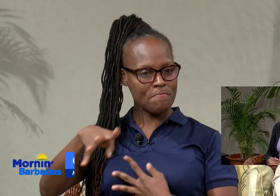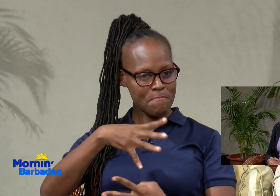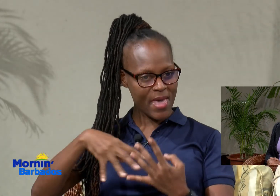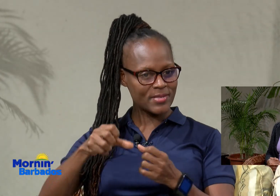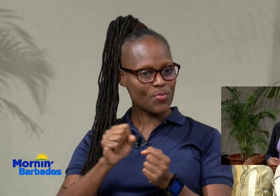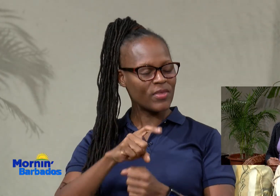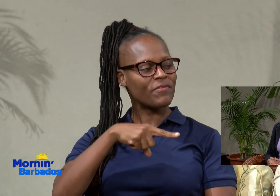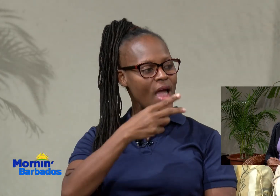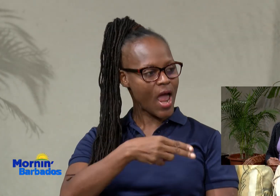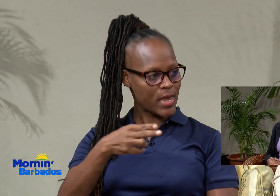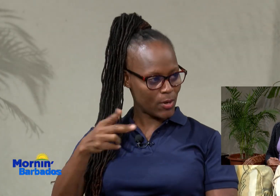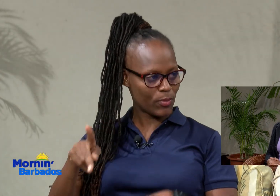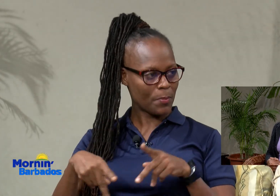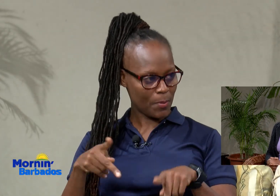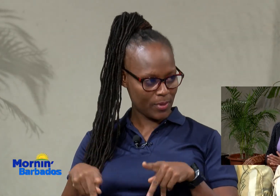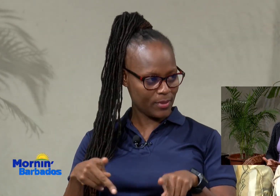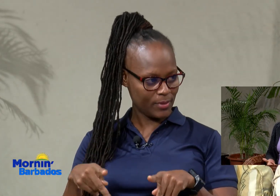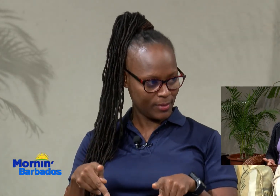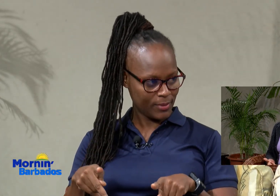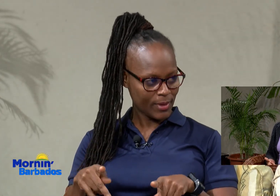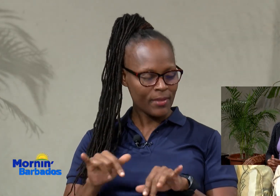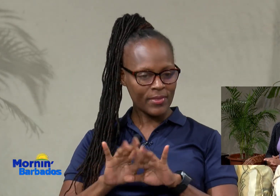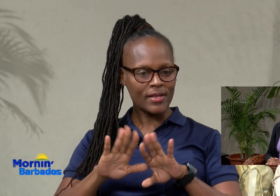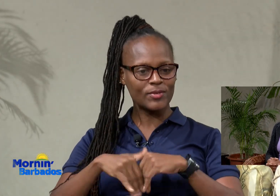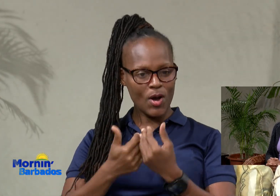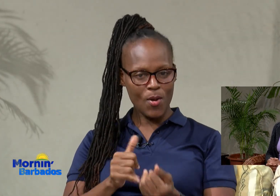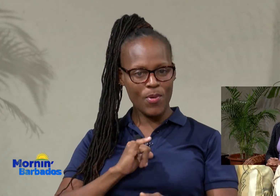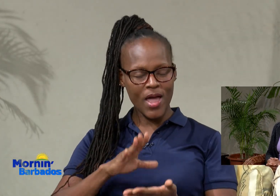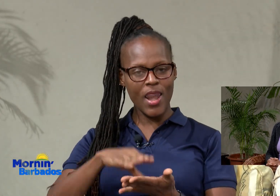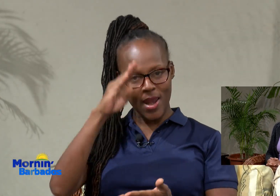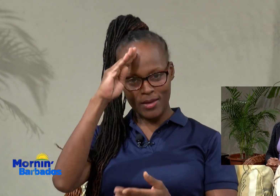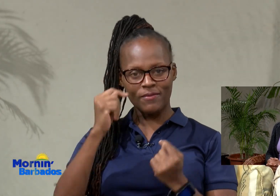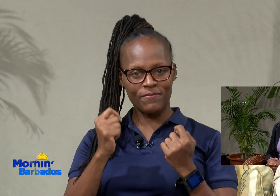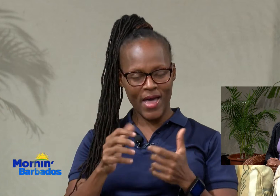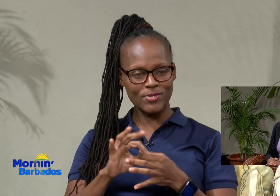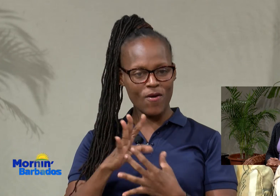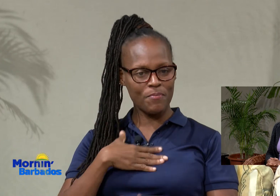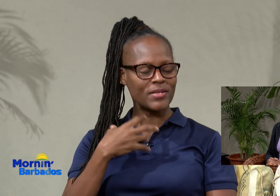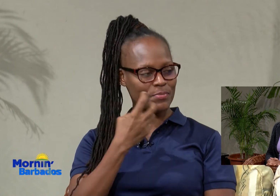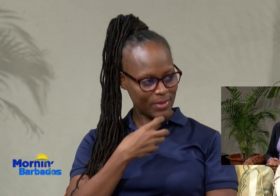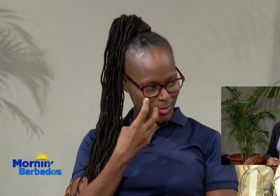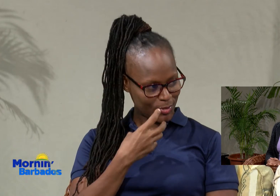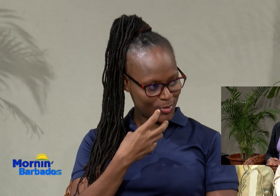learned how to speak because of associating with hearing individuals.